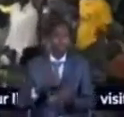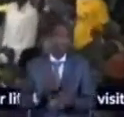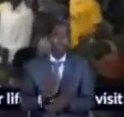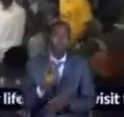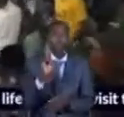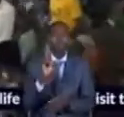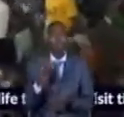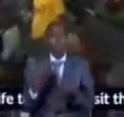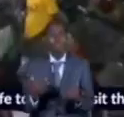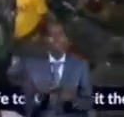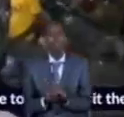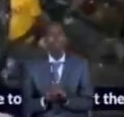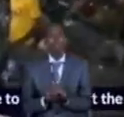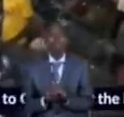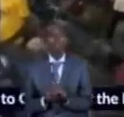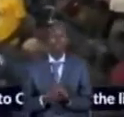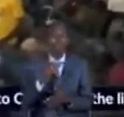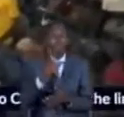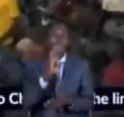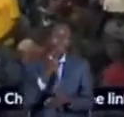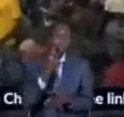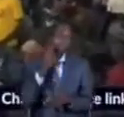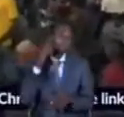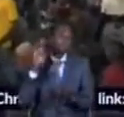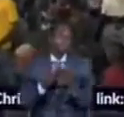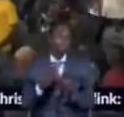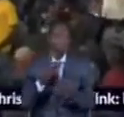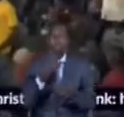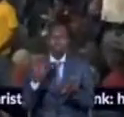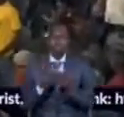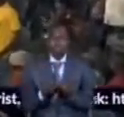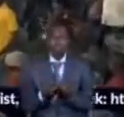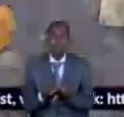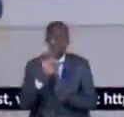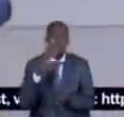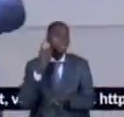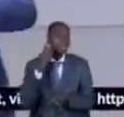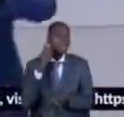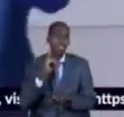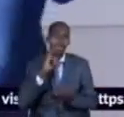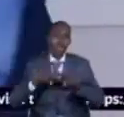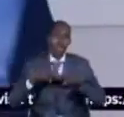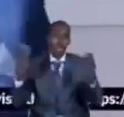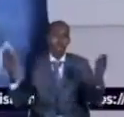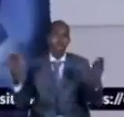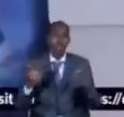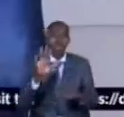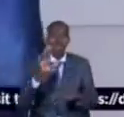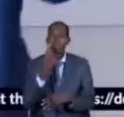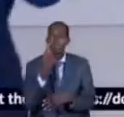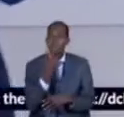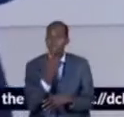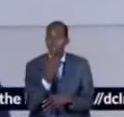walk. You are deaf, you are dumb. Your hair is open. Your mouth is